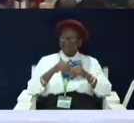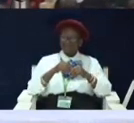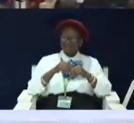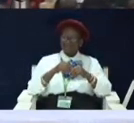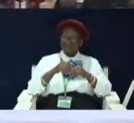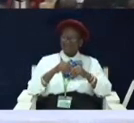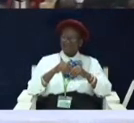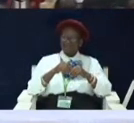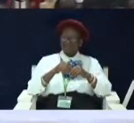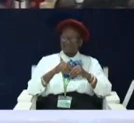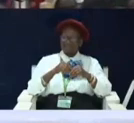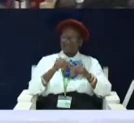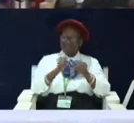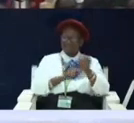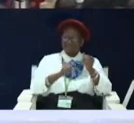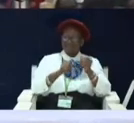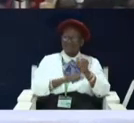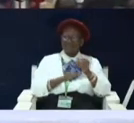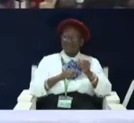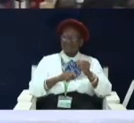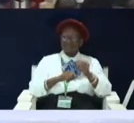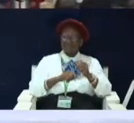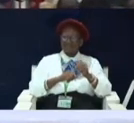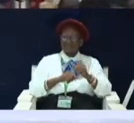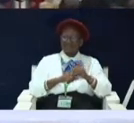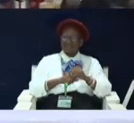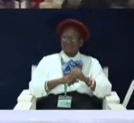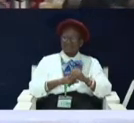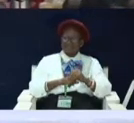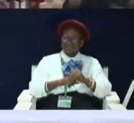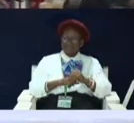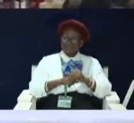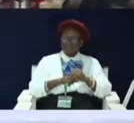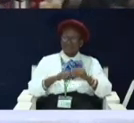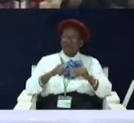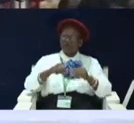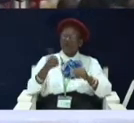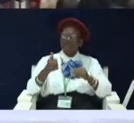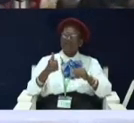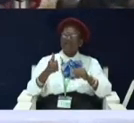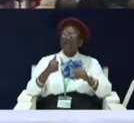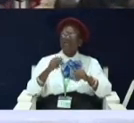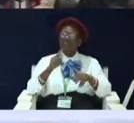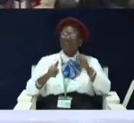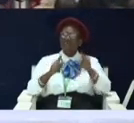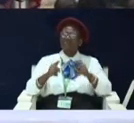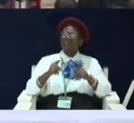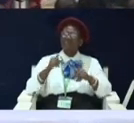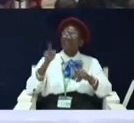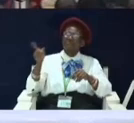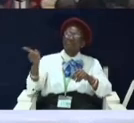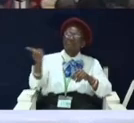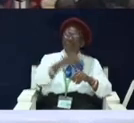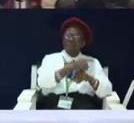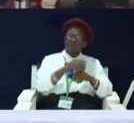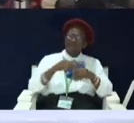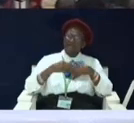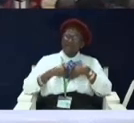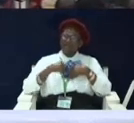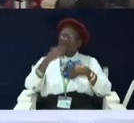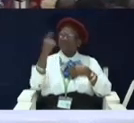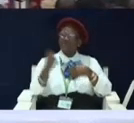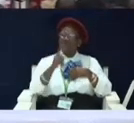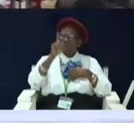lo. Every human being, you have only one father. Gbogbo gbo